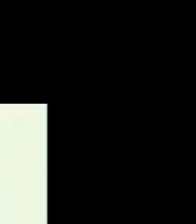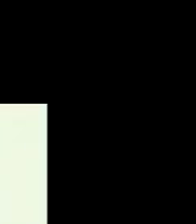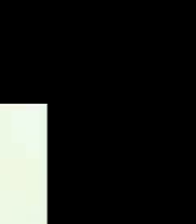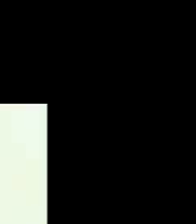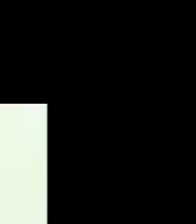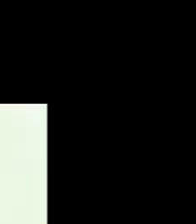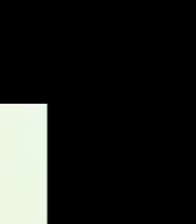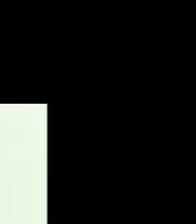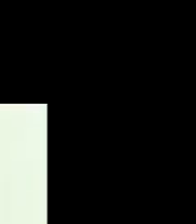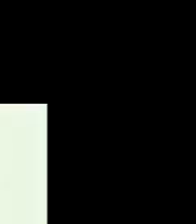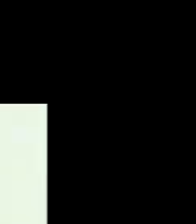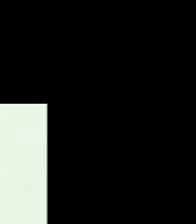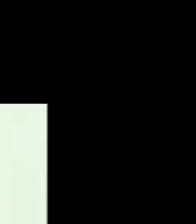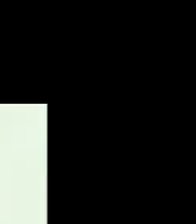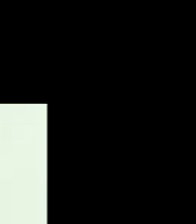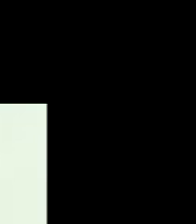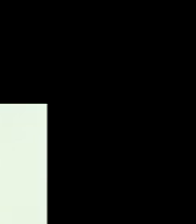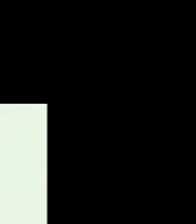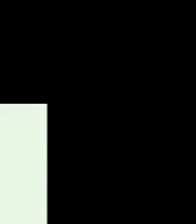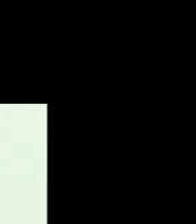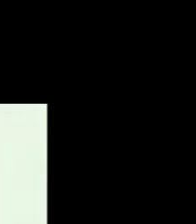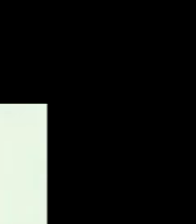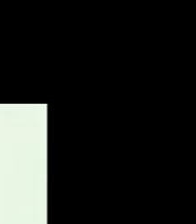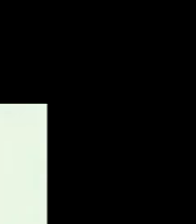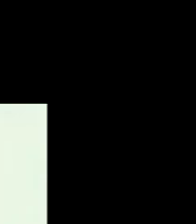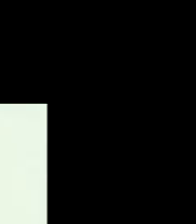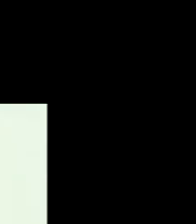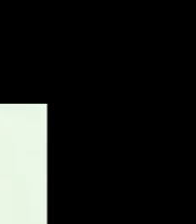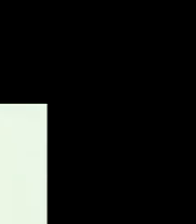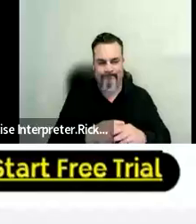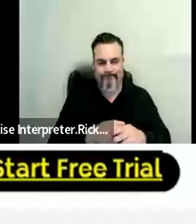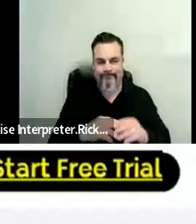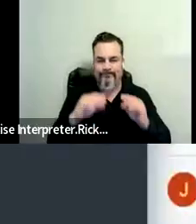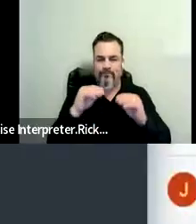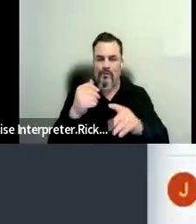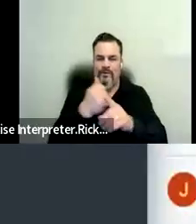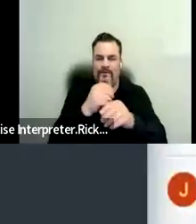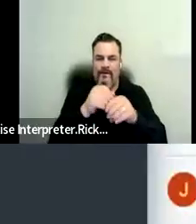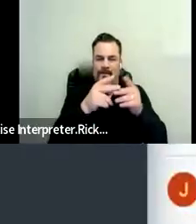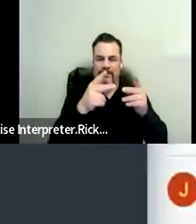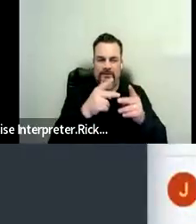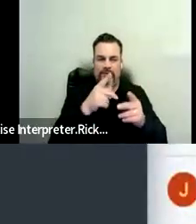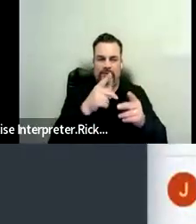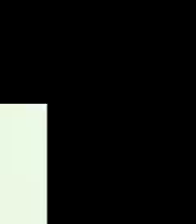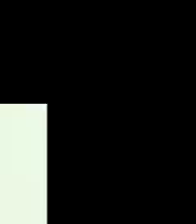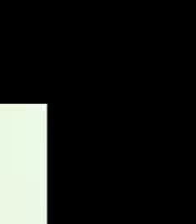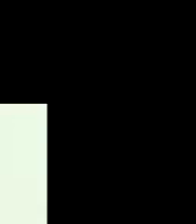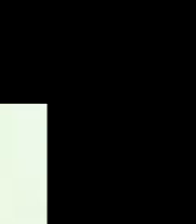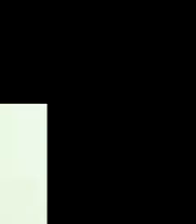way that we're so used to doing it, right? Put yourself in the position of someone who is using a screen